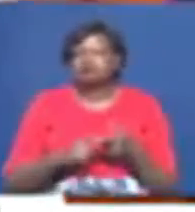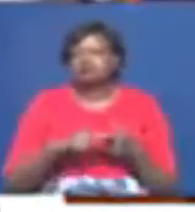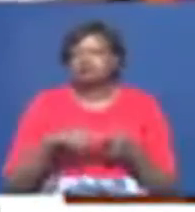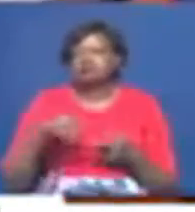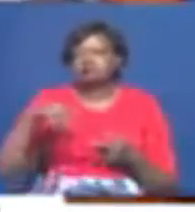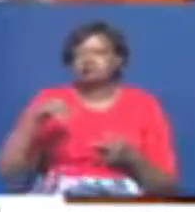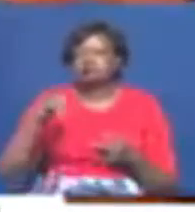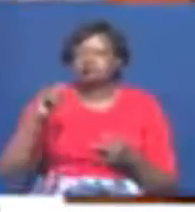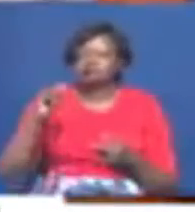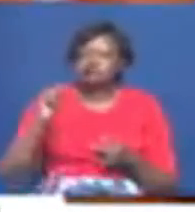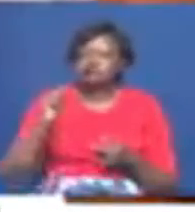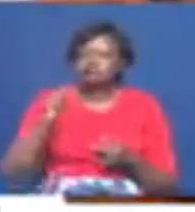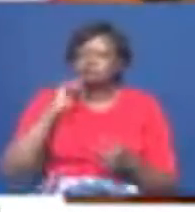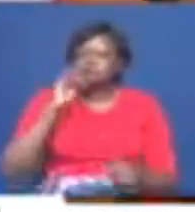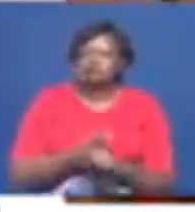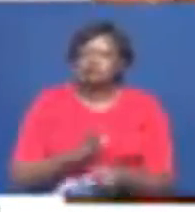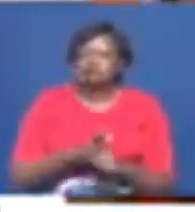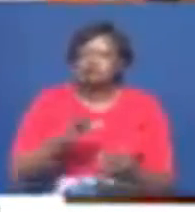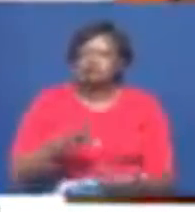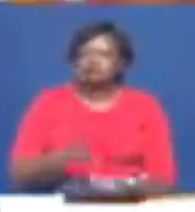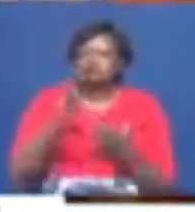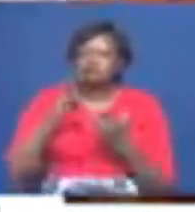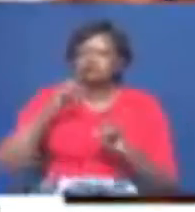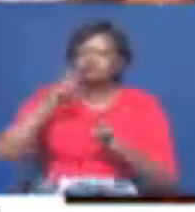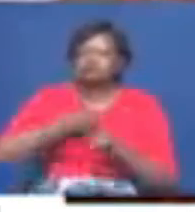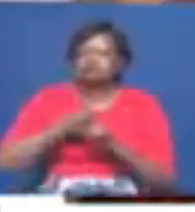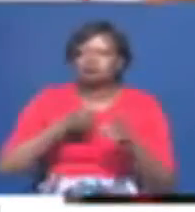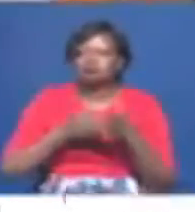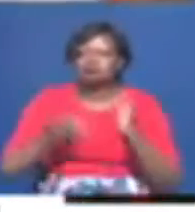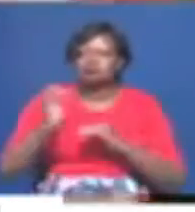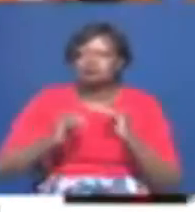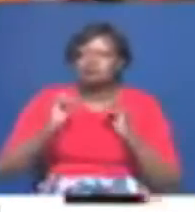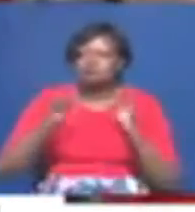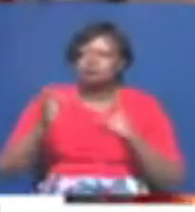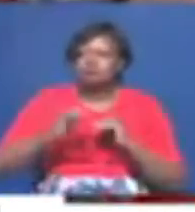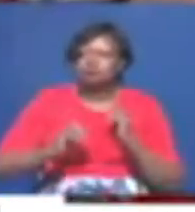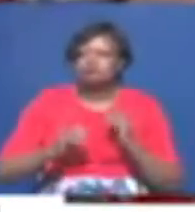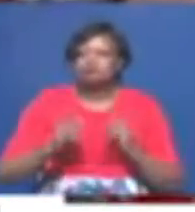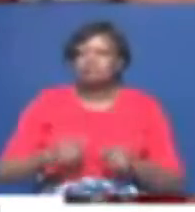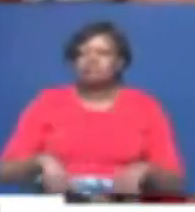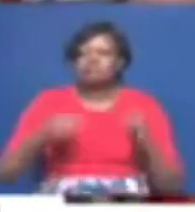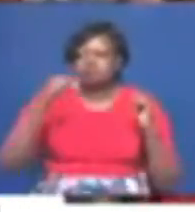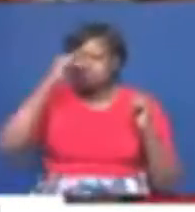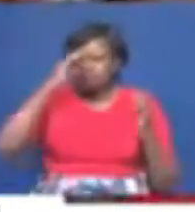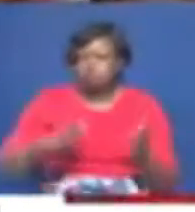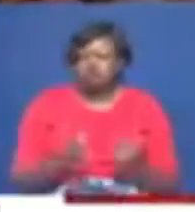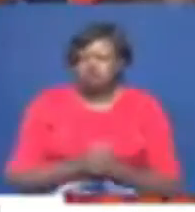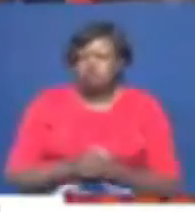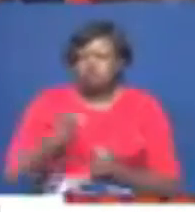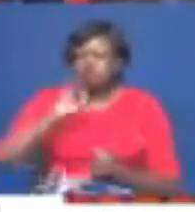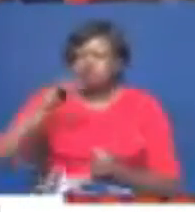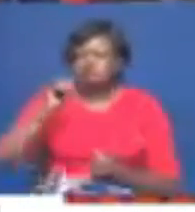on his part, pledged to prioritize the war against corruption if elected to succeed Governor Sospeter